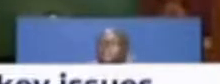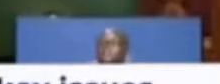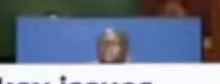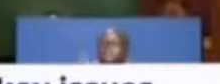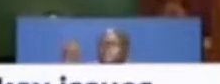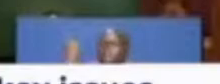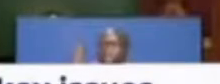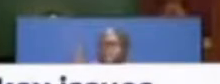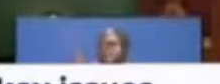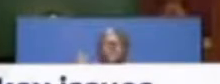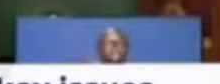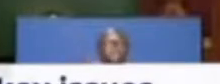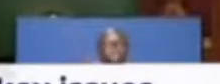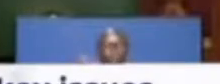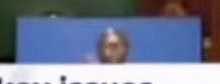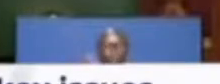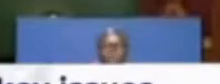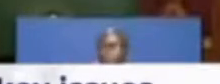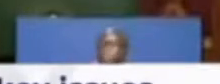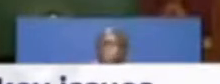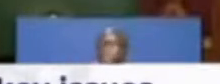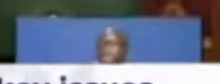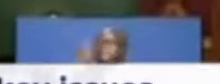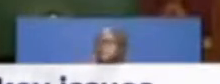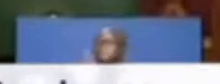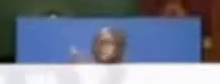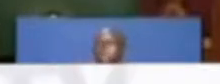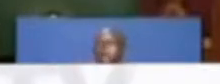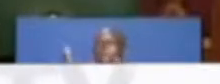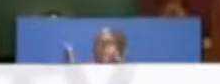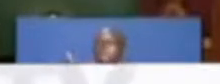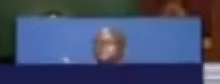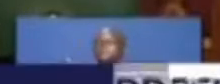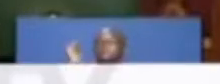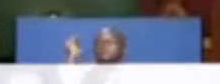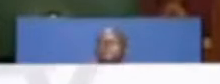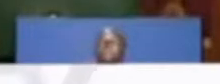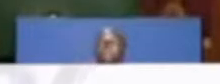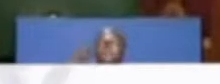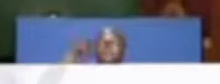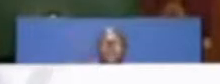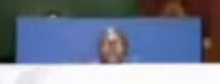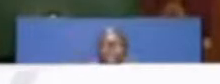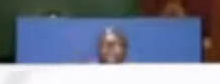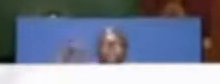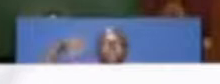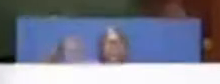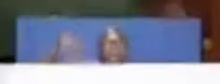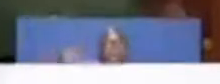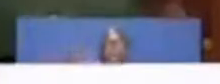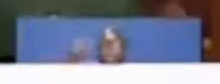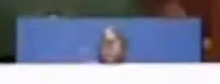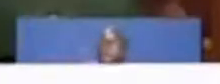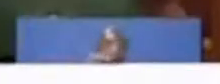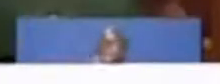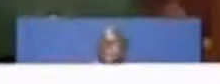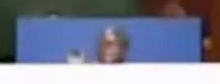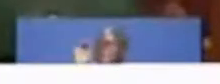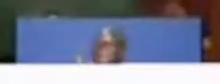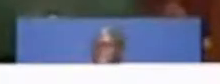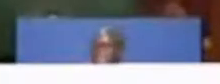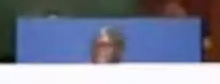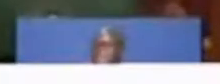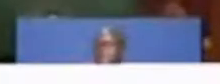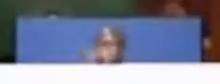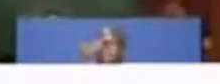Task Force that established a pathway for the reduction of the cost of electricity by 30% by the end of